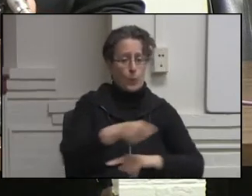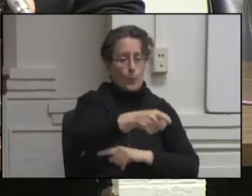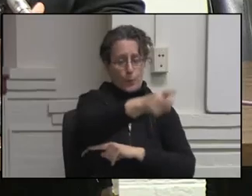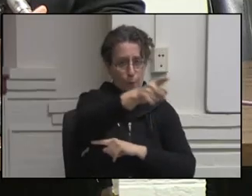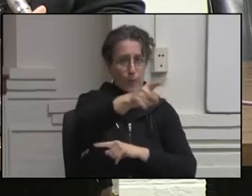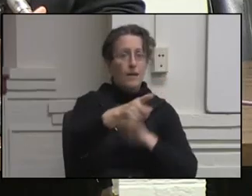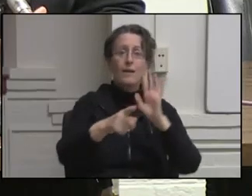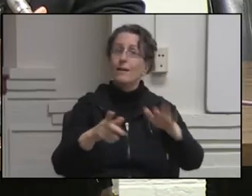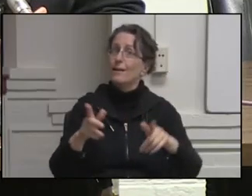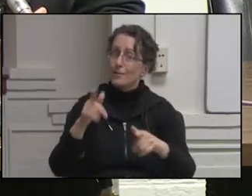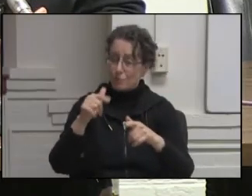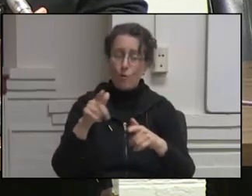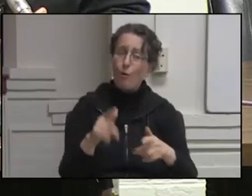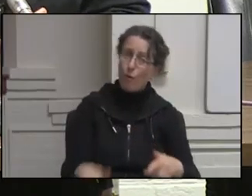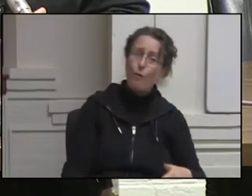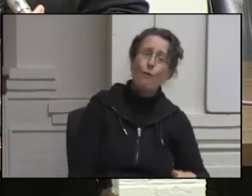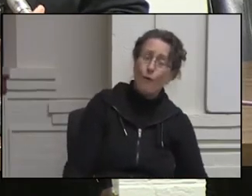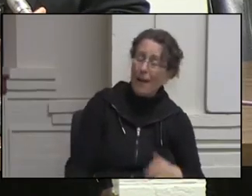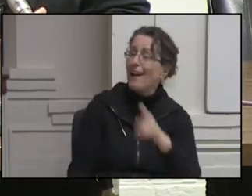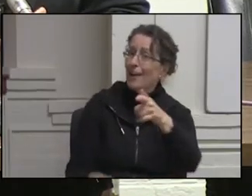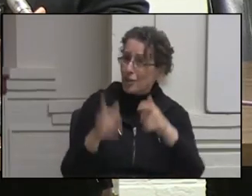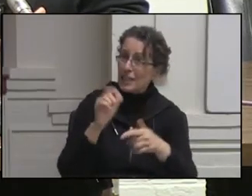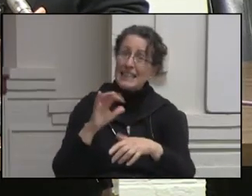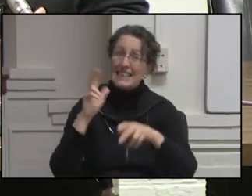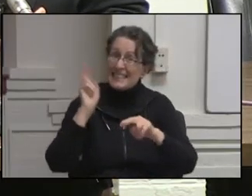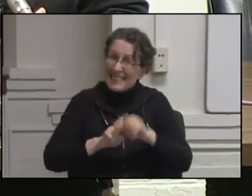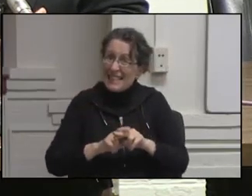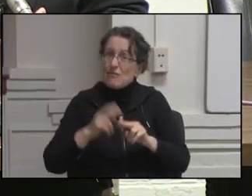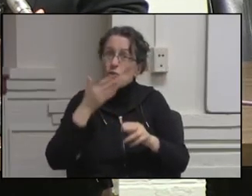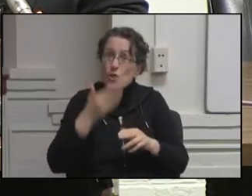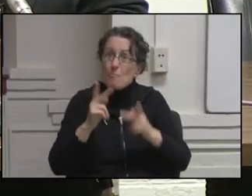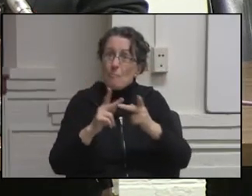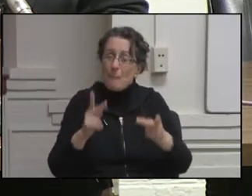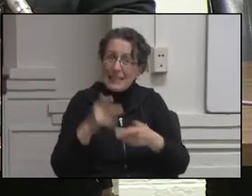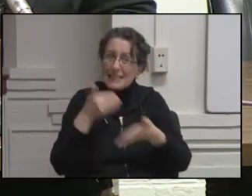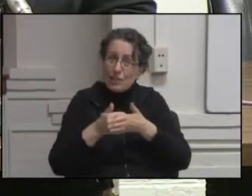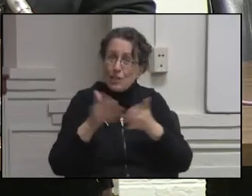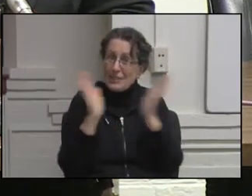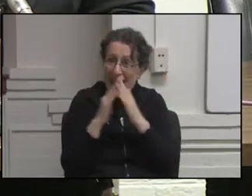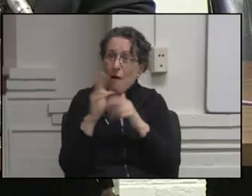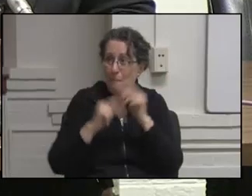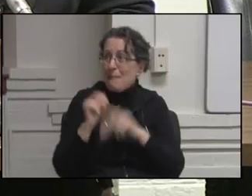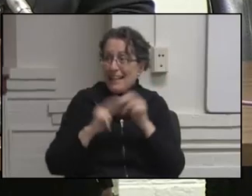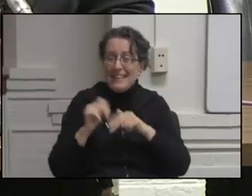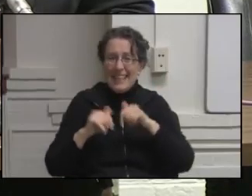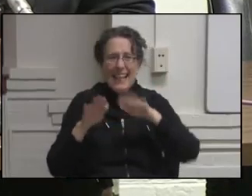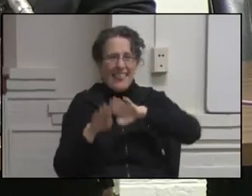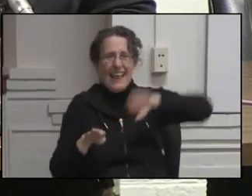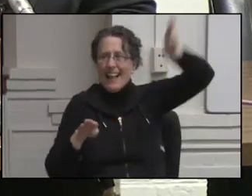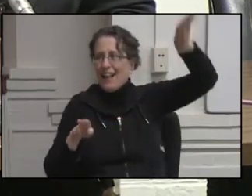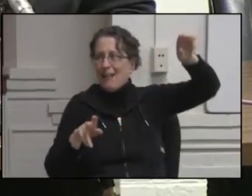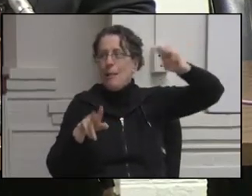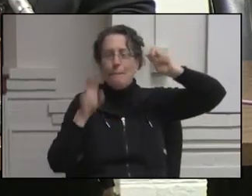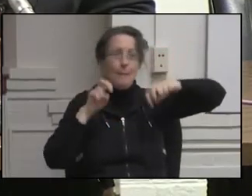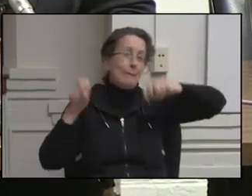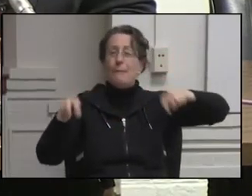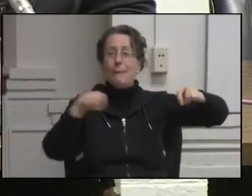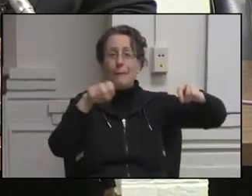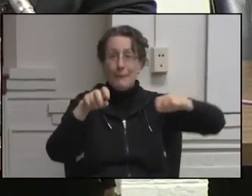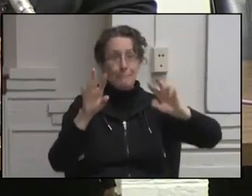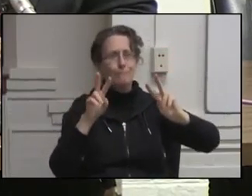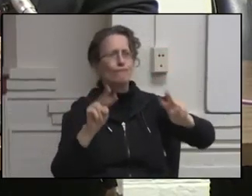now on the municipals. It's only a few weeks away. So it will be coming up a different route. There's still going to be